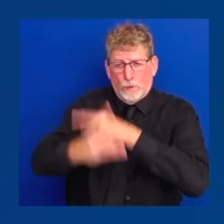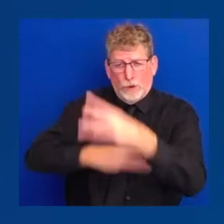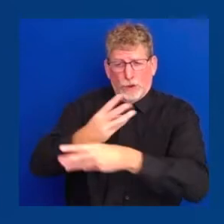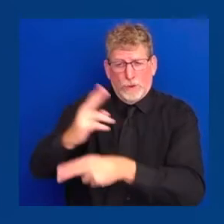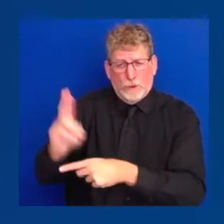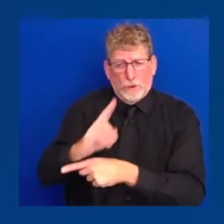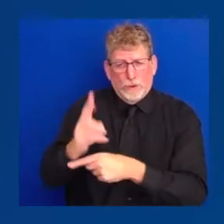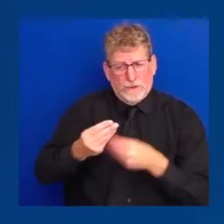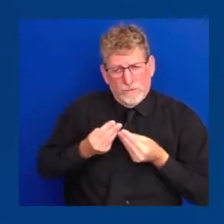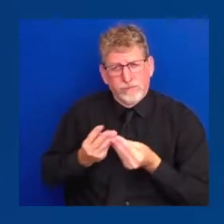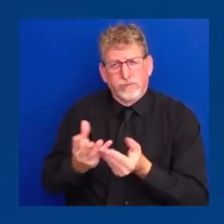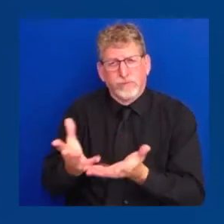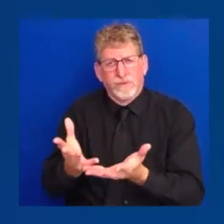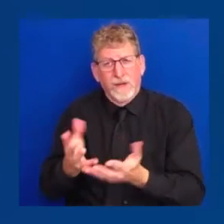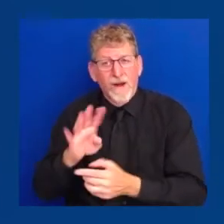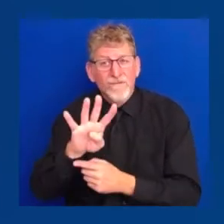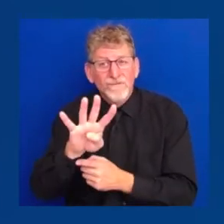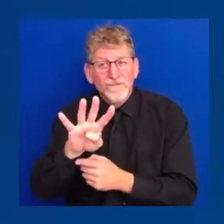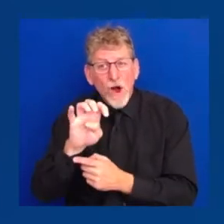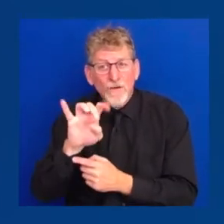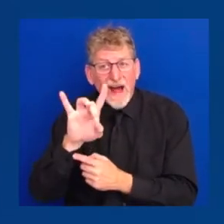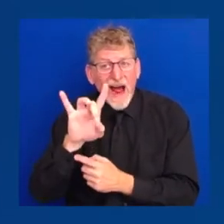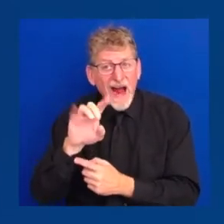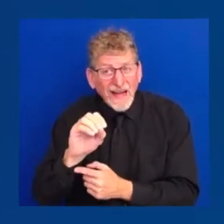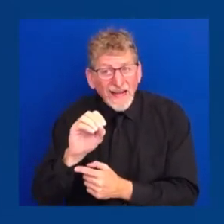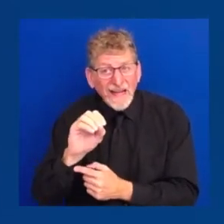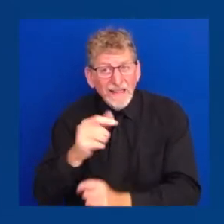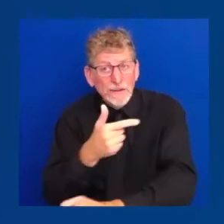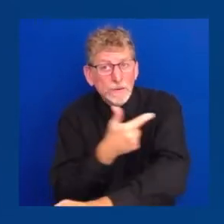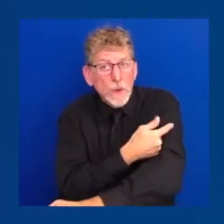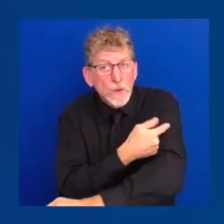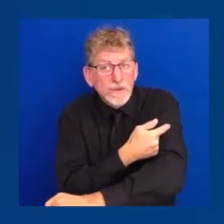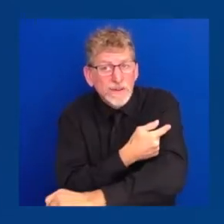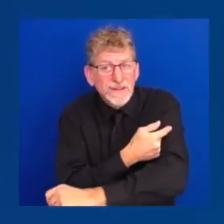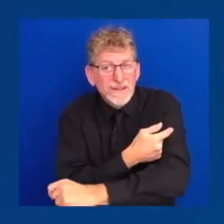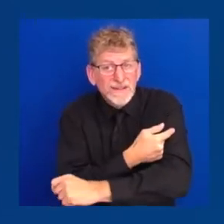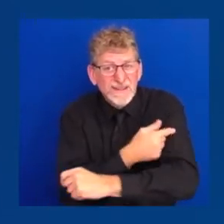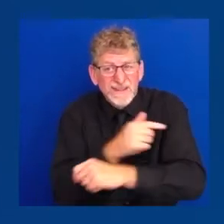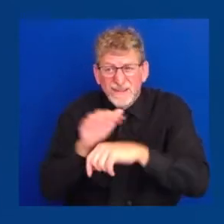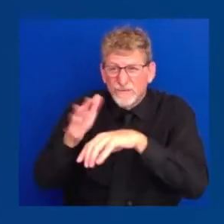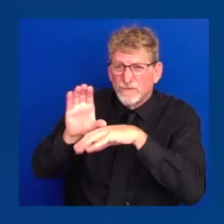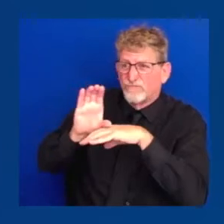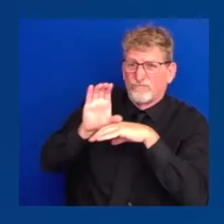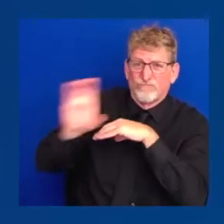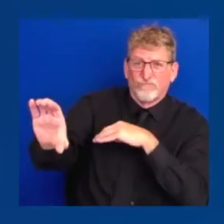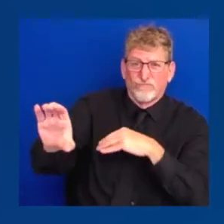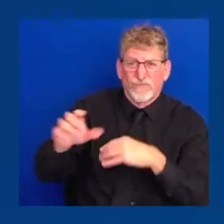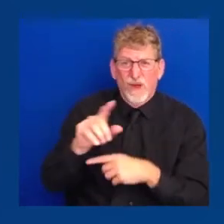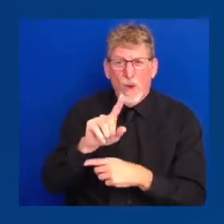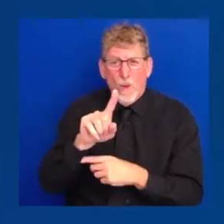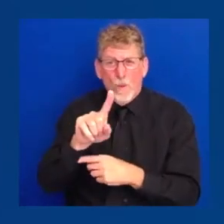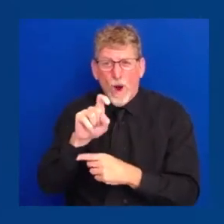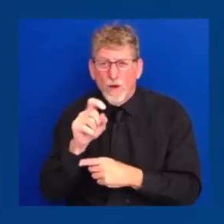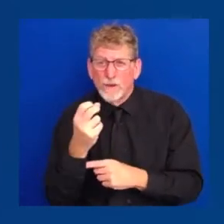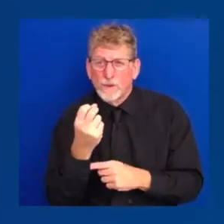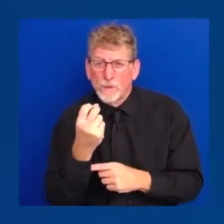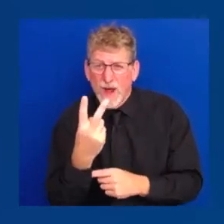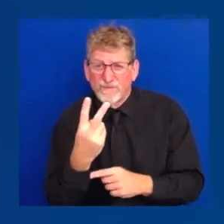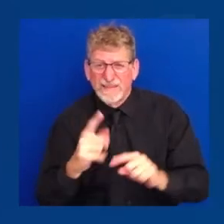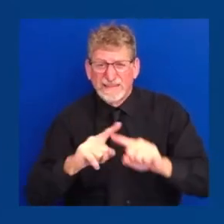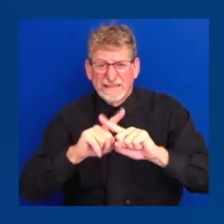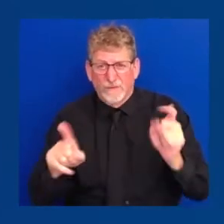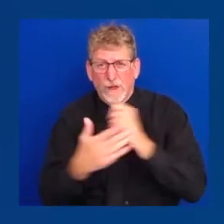countries for free, no strings attached. That's 4 times as many doses shipped as any other